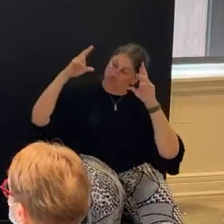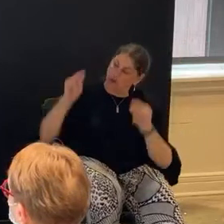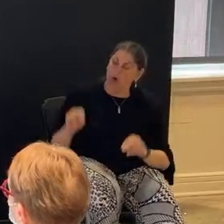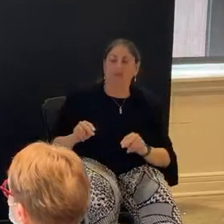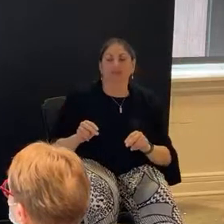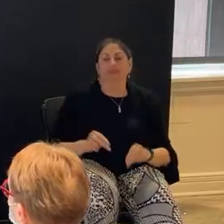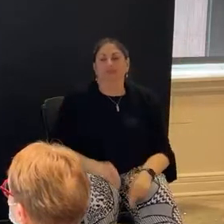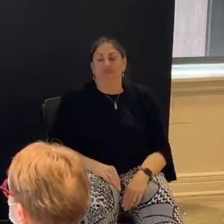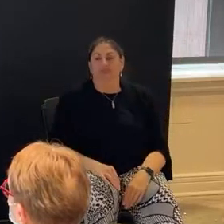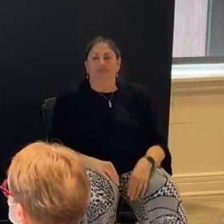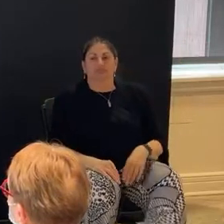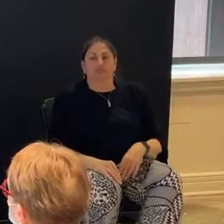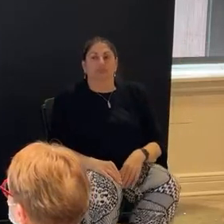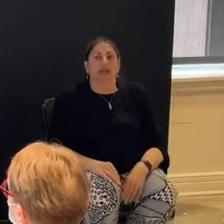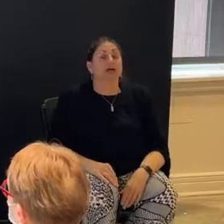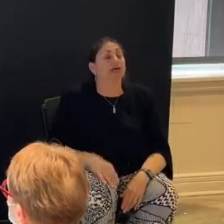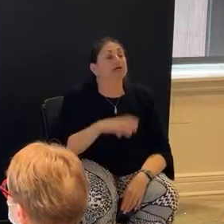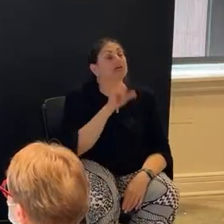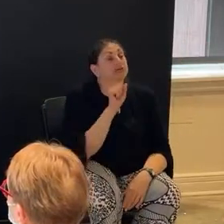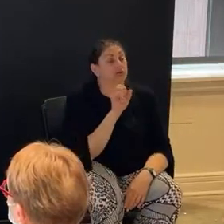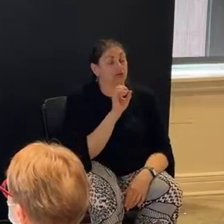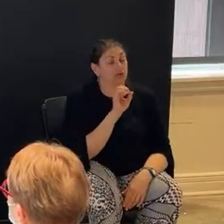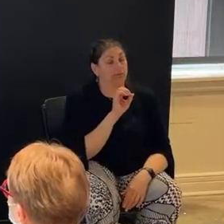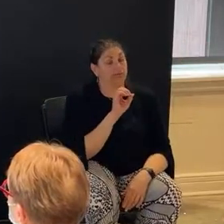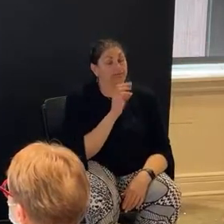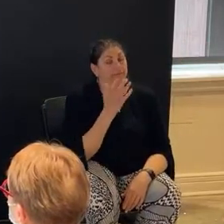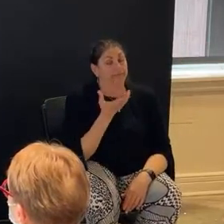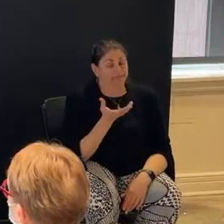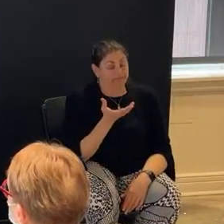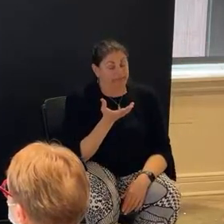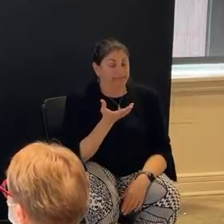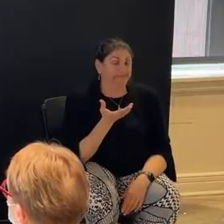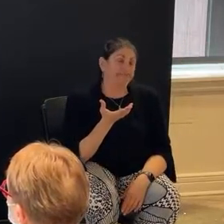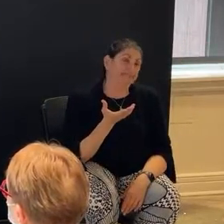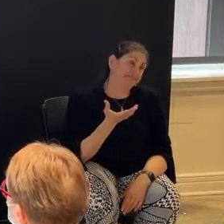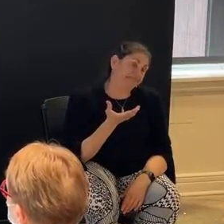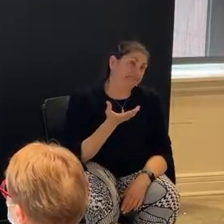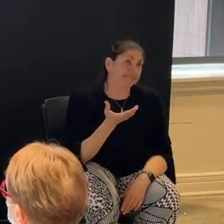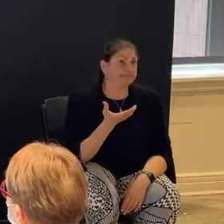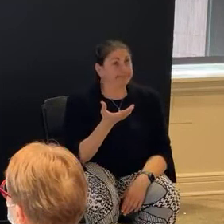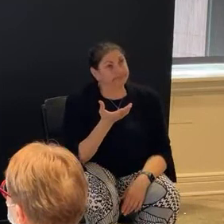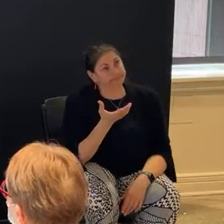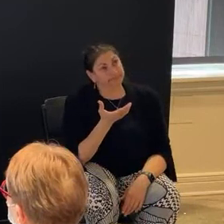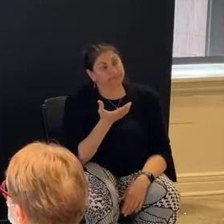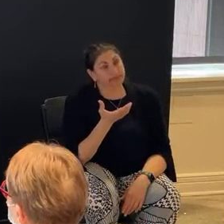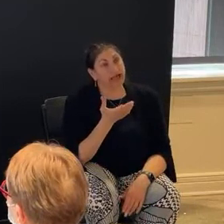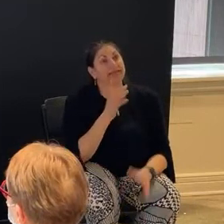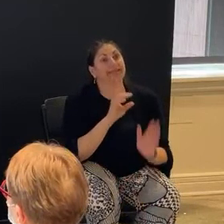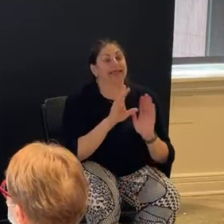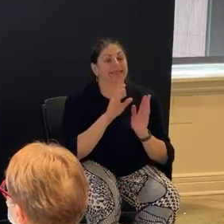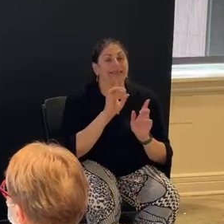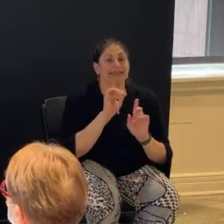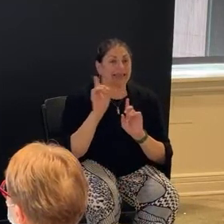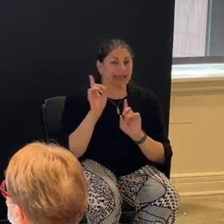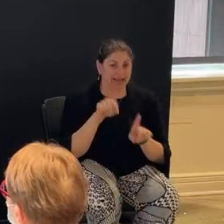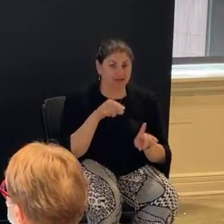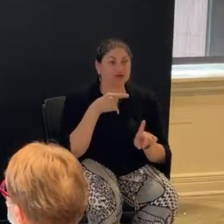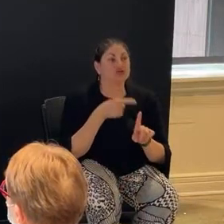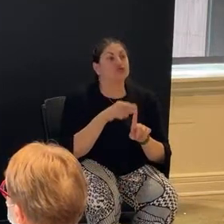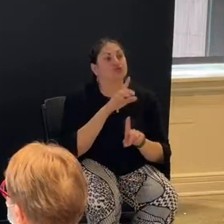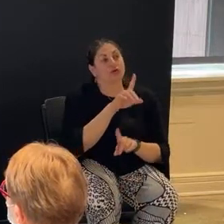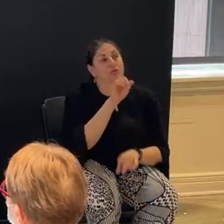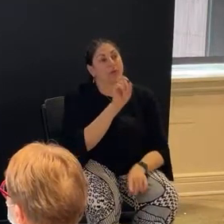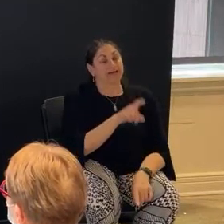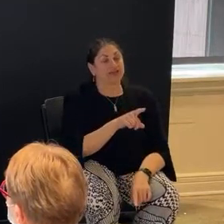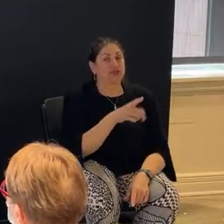in that sense, the answer, or the, you know, the developing answer to your question is there are no sort of